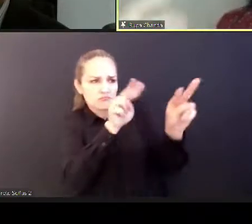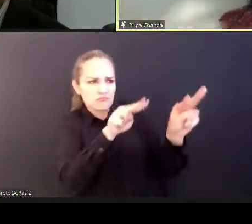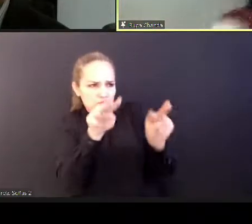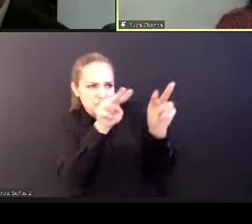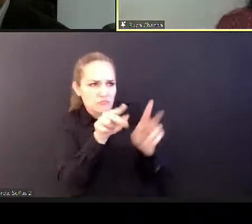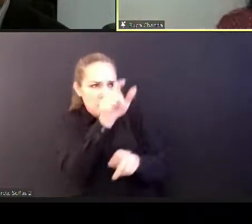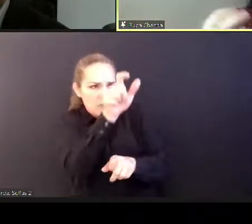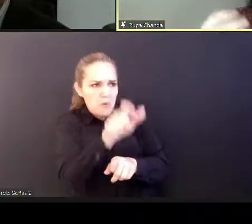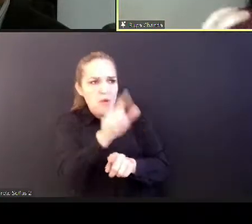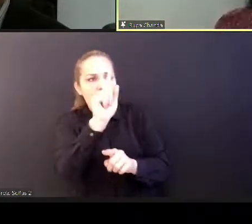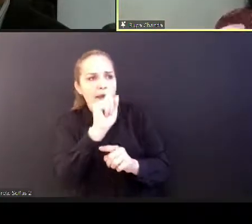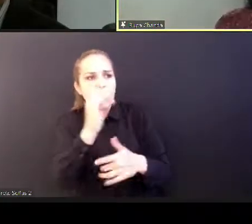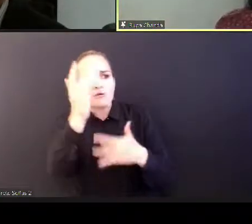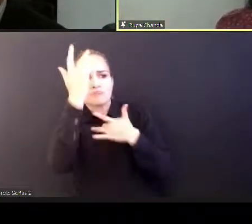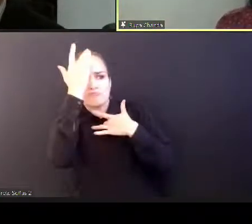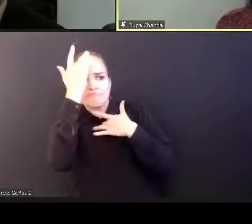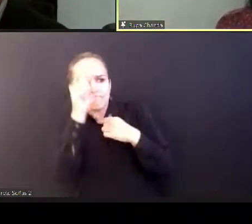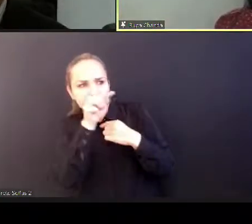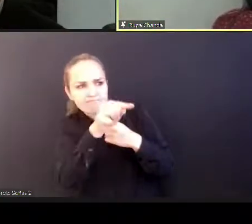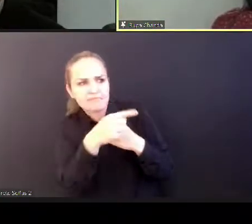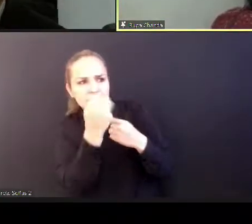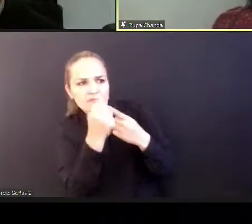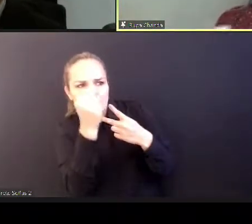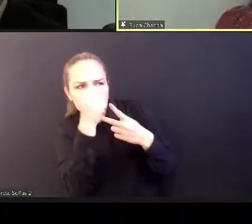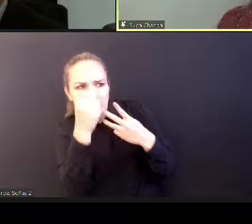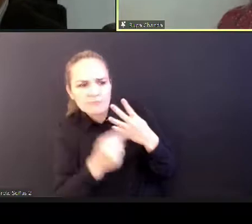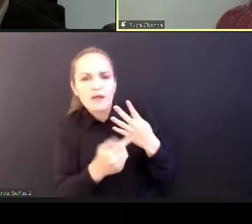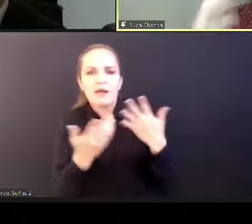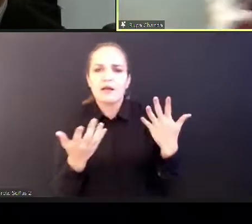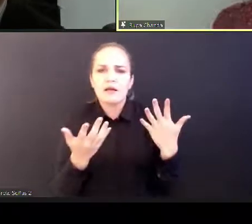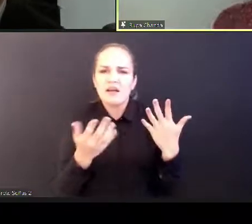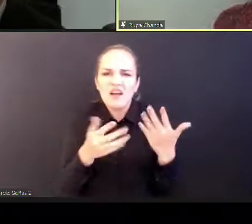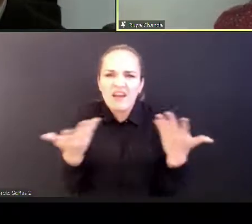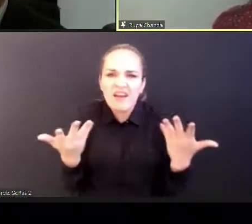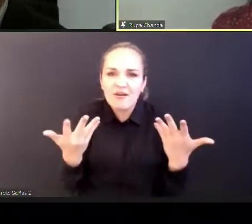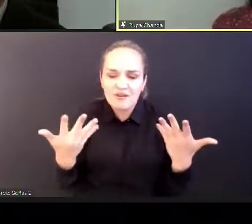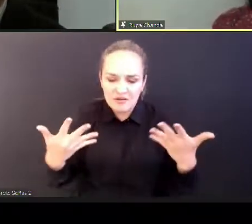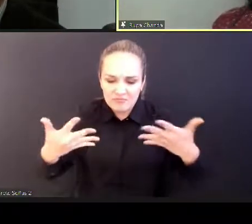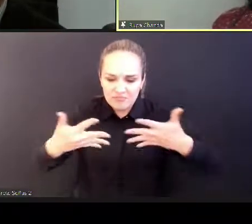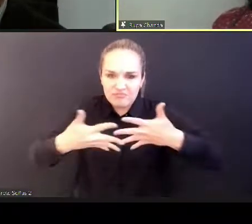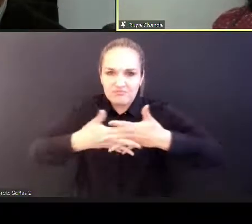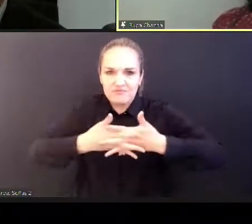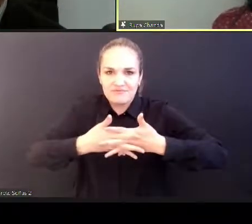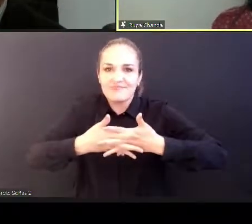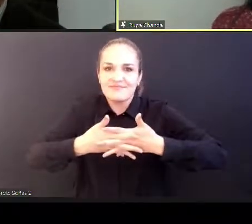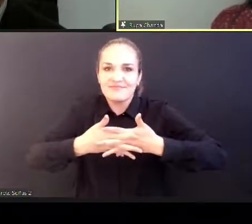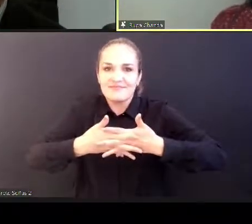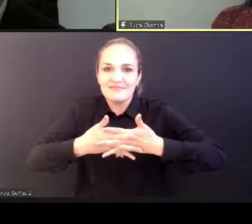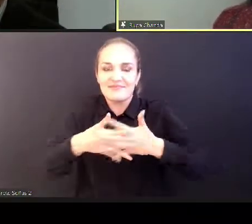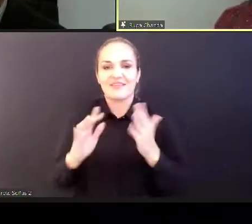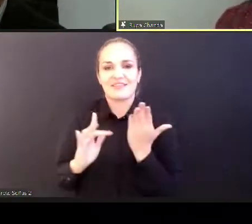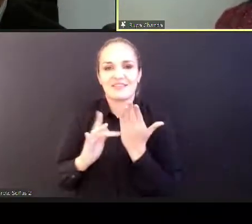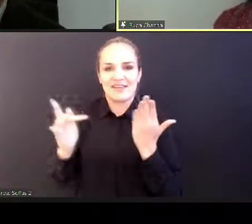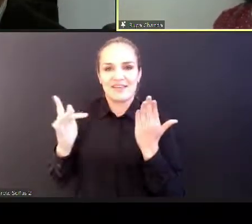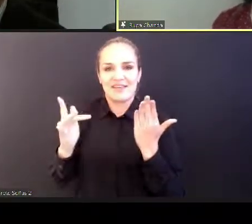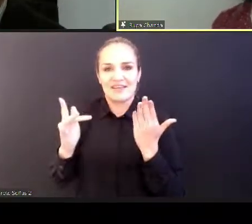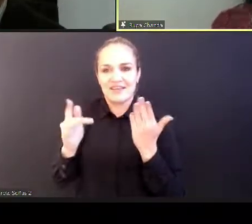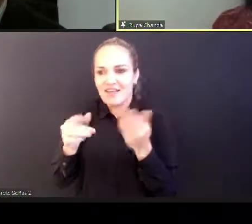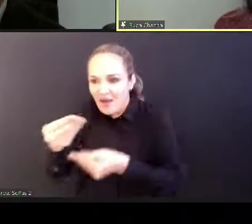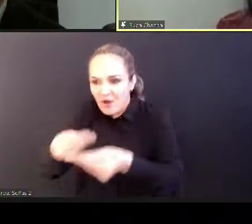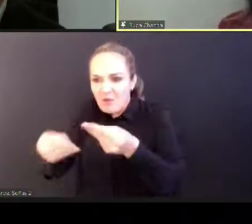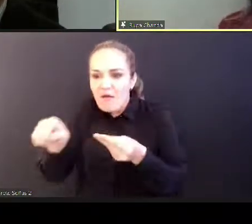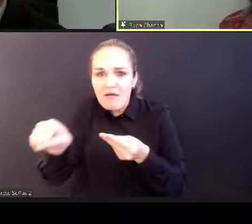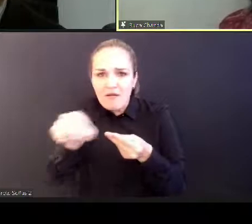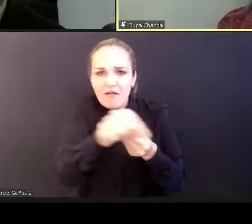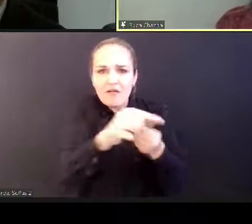integrate the ICT services related ecosystem with the rest of the economy. Now, coming to your question on